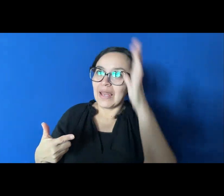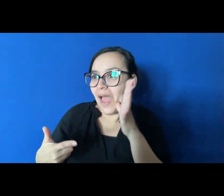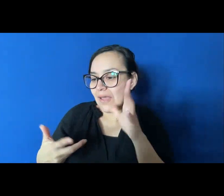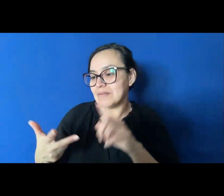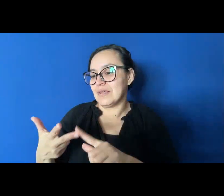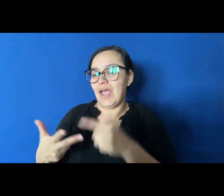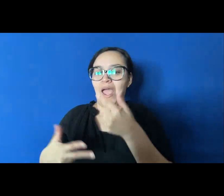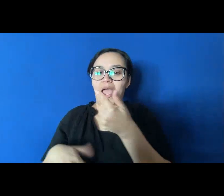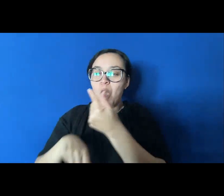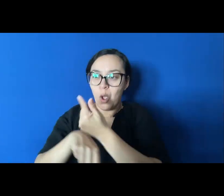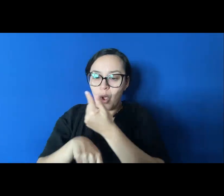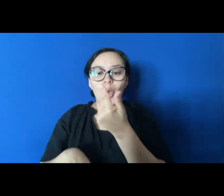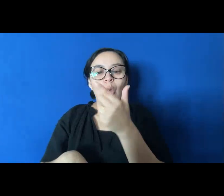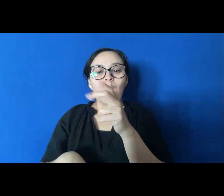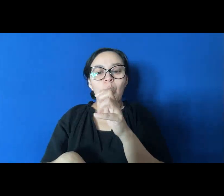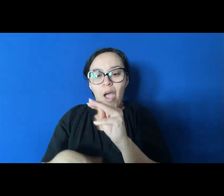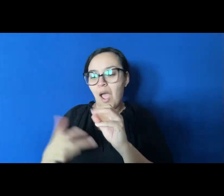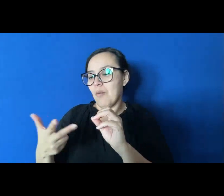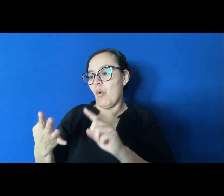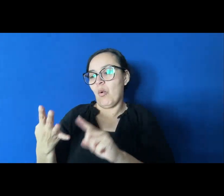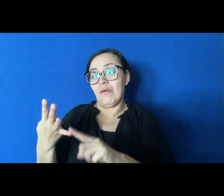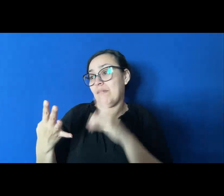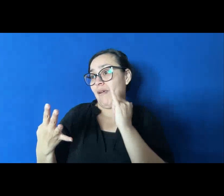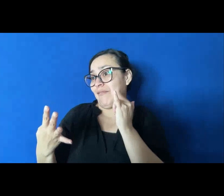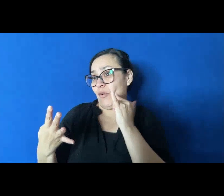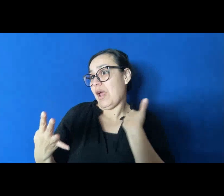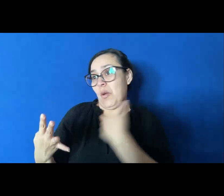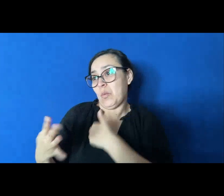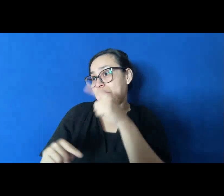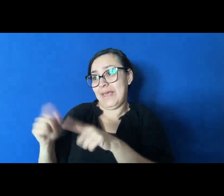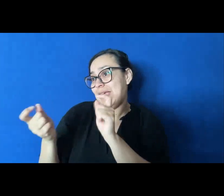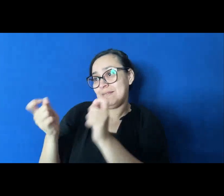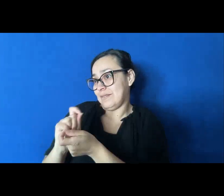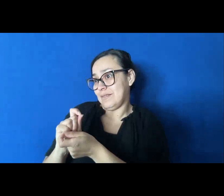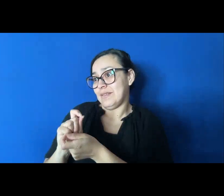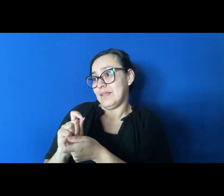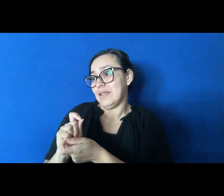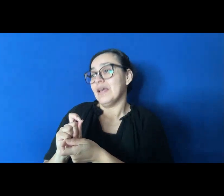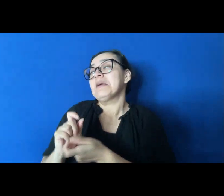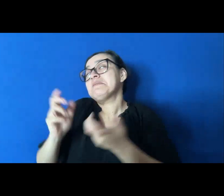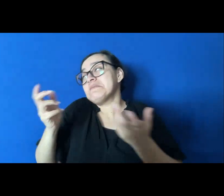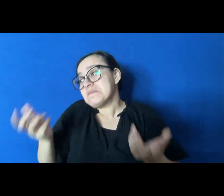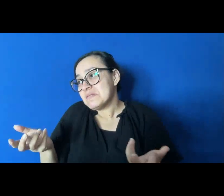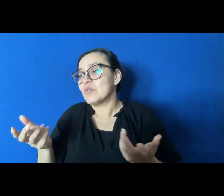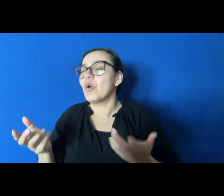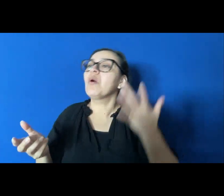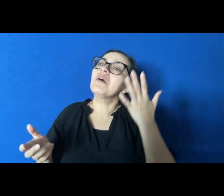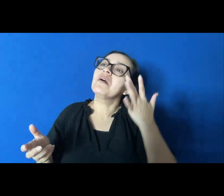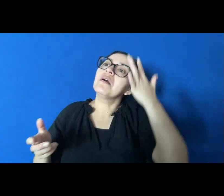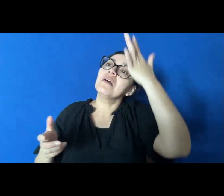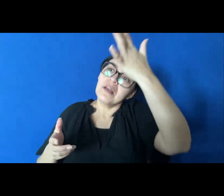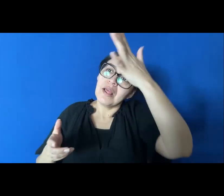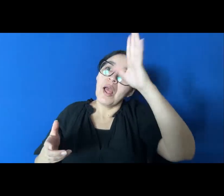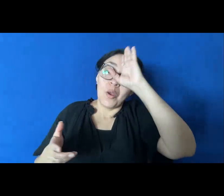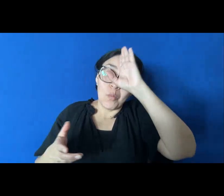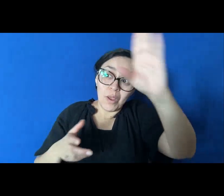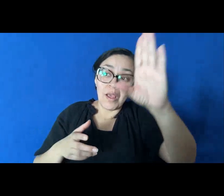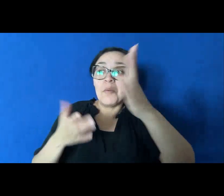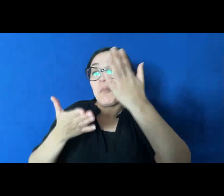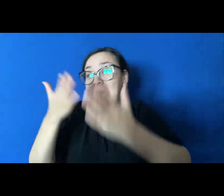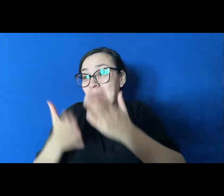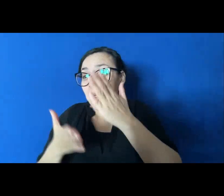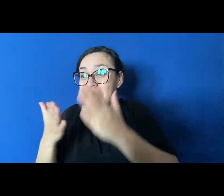or California, we cannot adjust the zone. But eventually, if there's a project and we